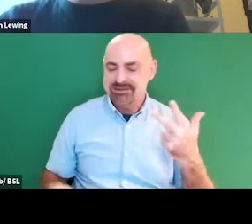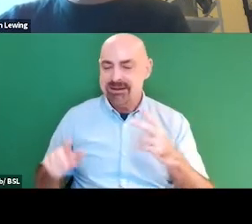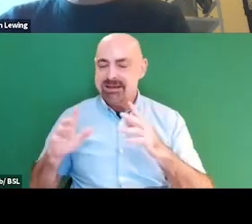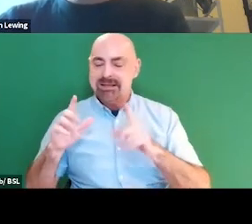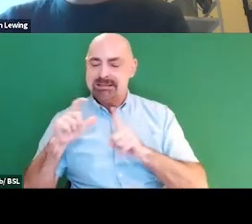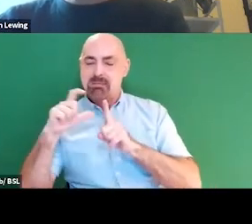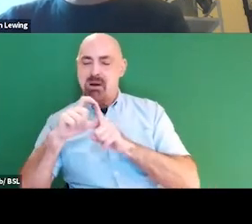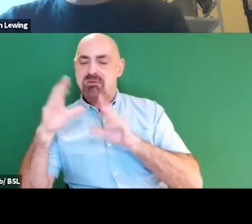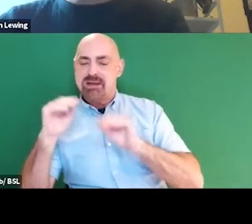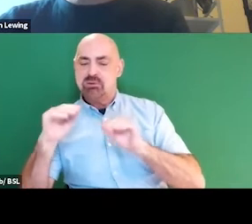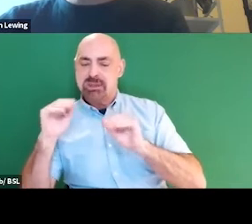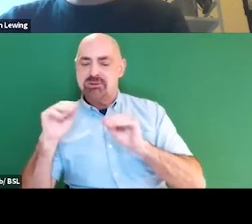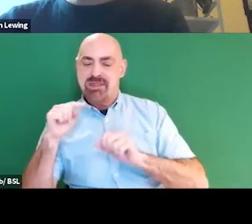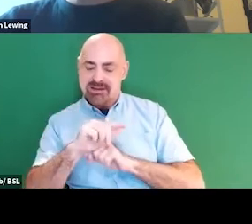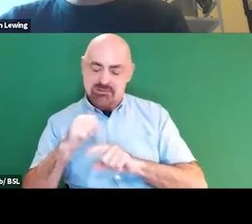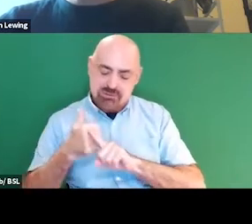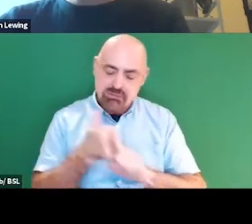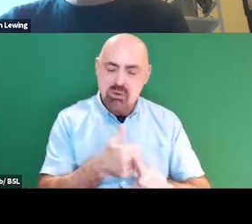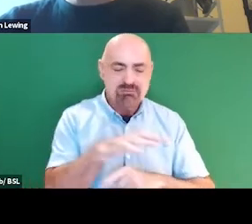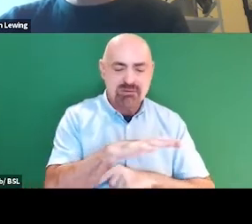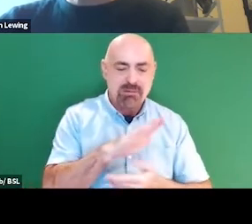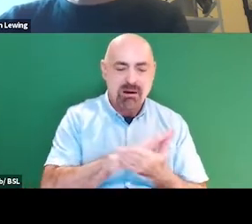using to drive the Family Hubs programme.